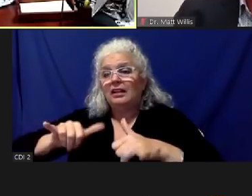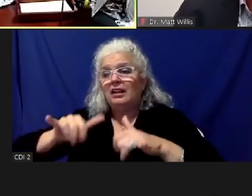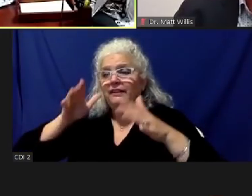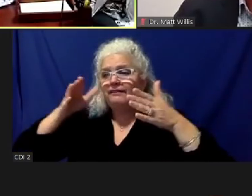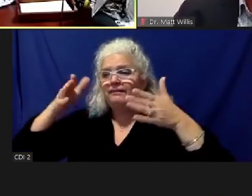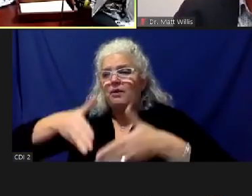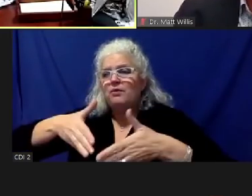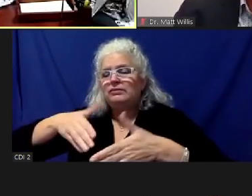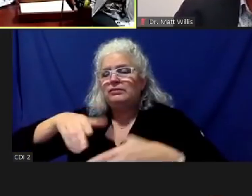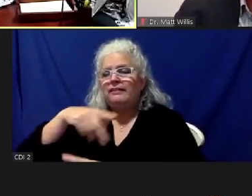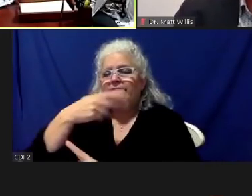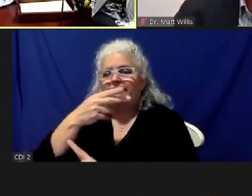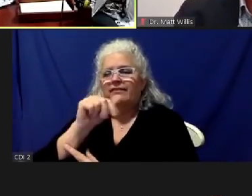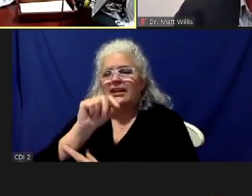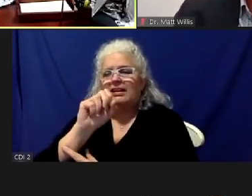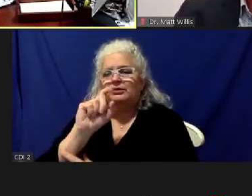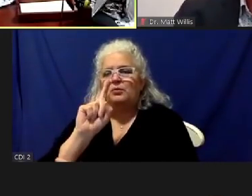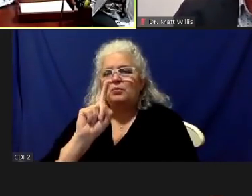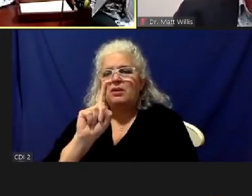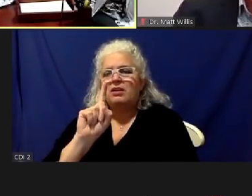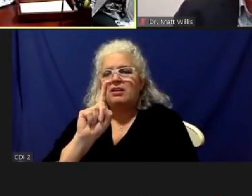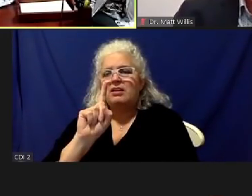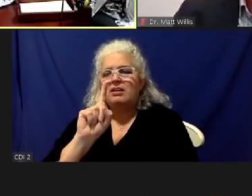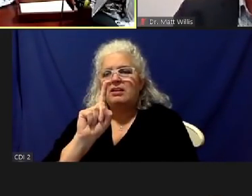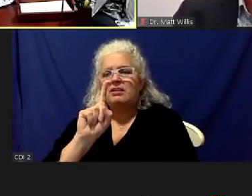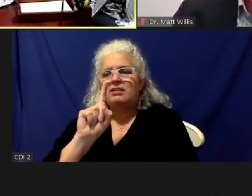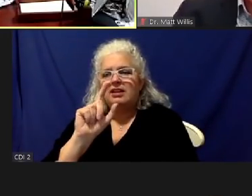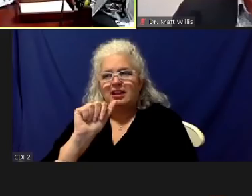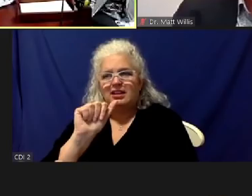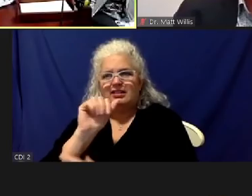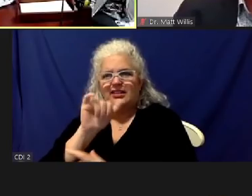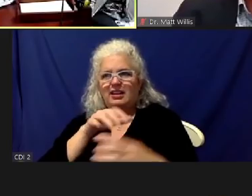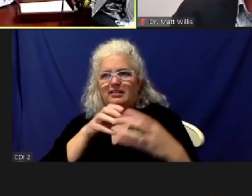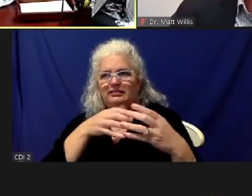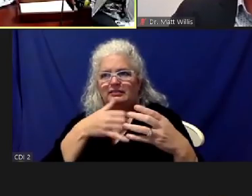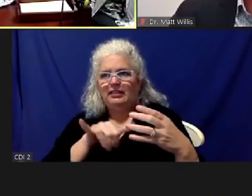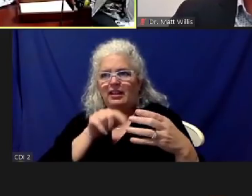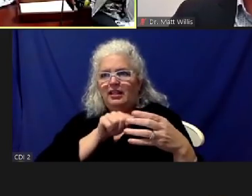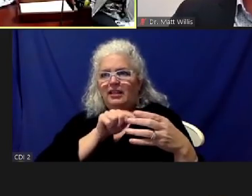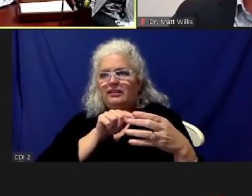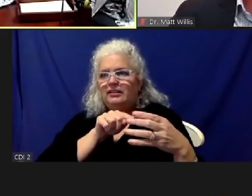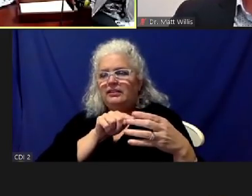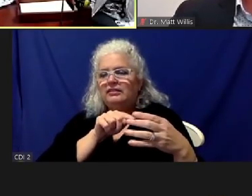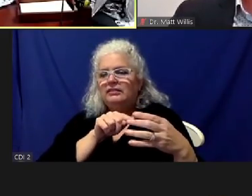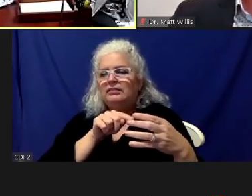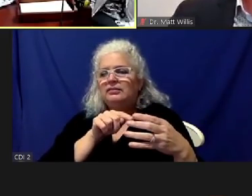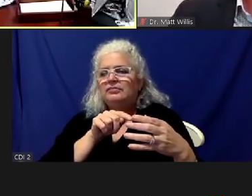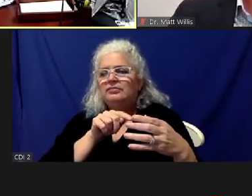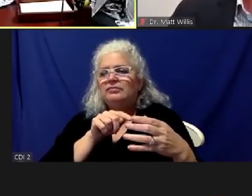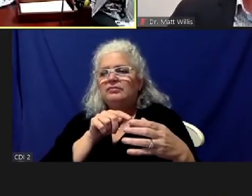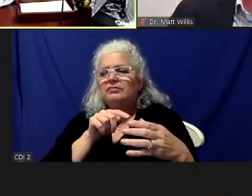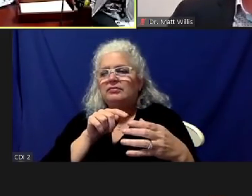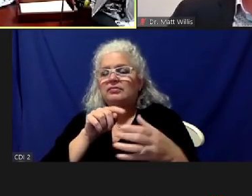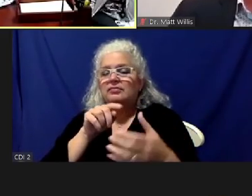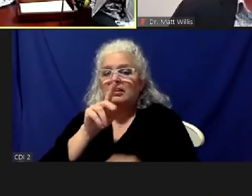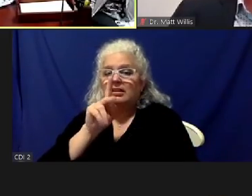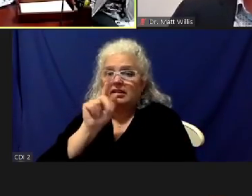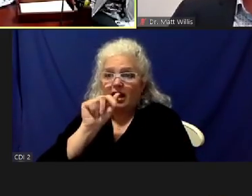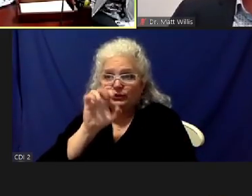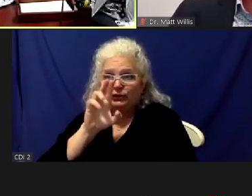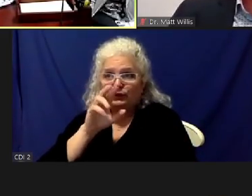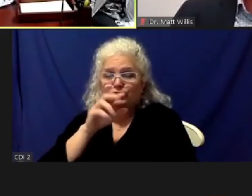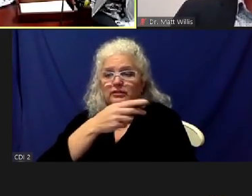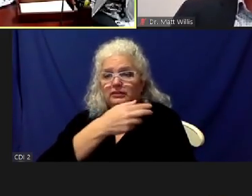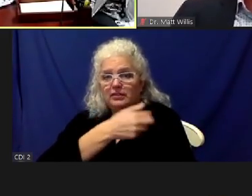healthcare workers and non-Kaiser healthcare workers. We are doing both those groups. That group is very much dwindling. I think most of those folks have